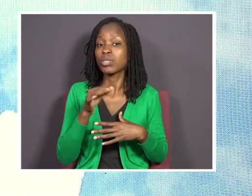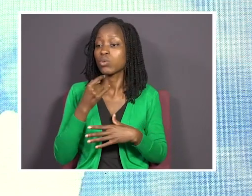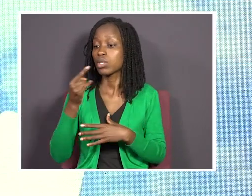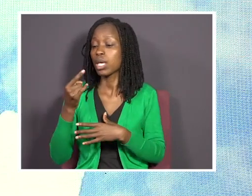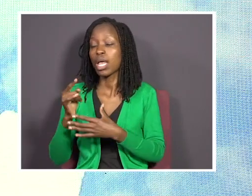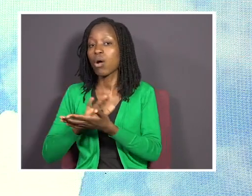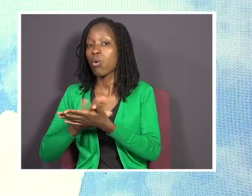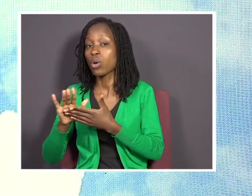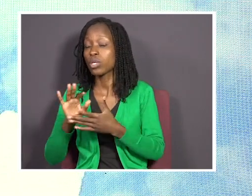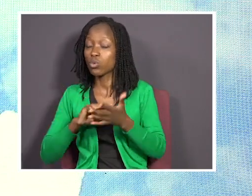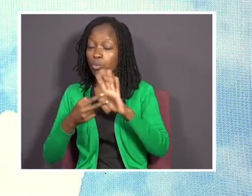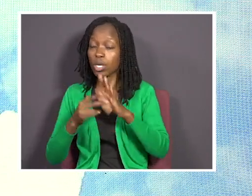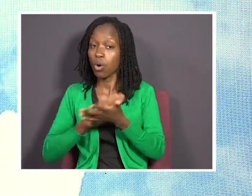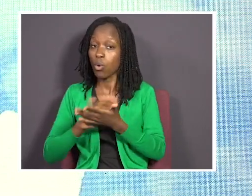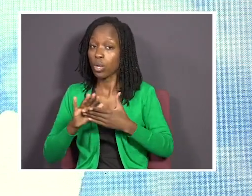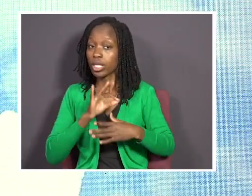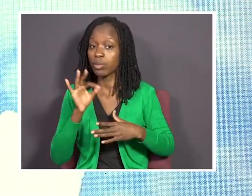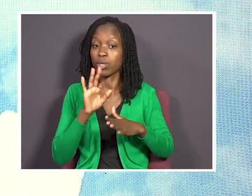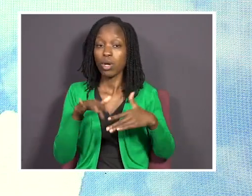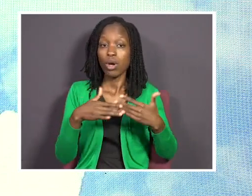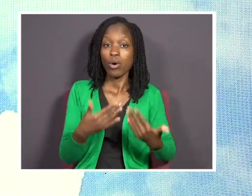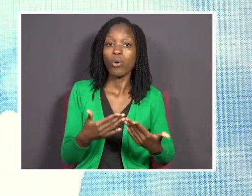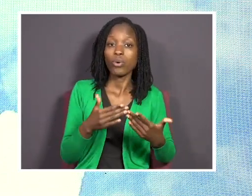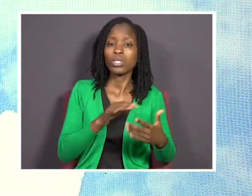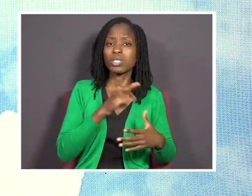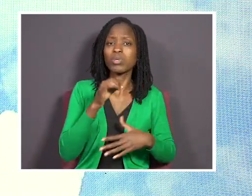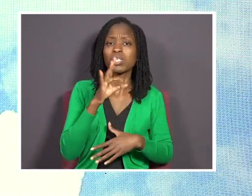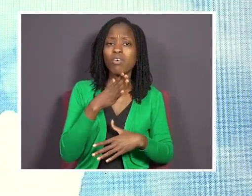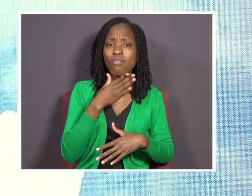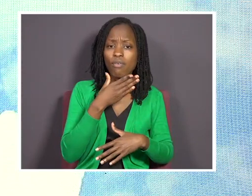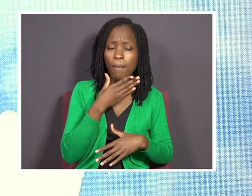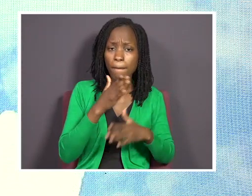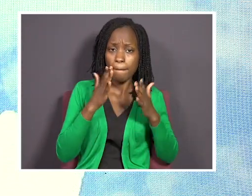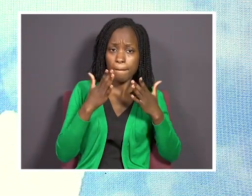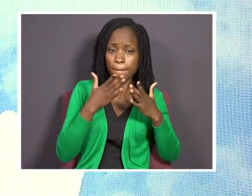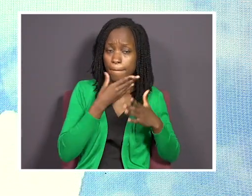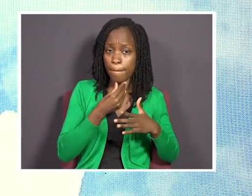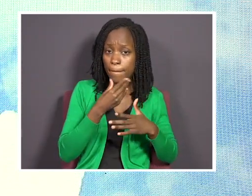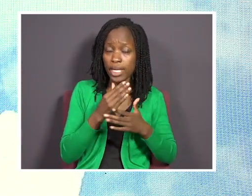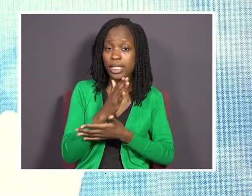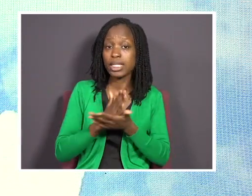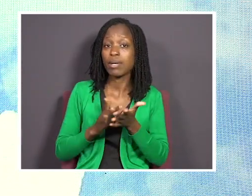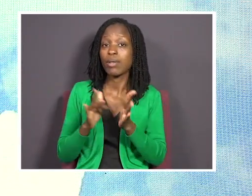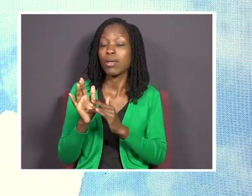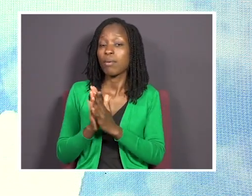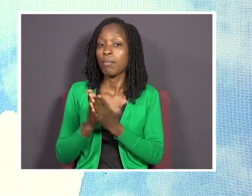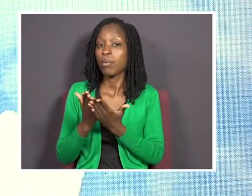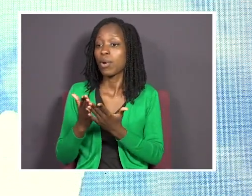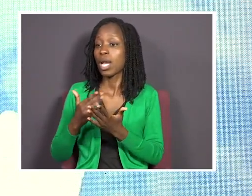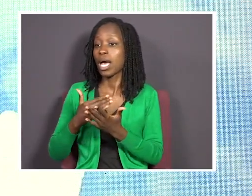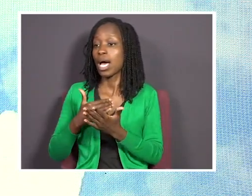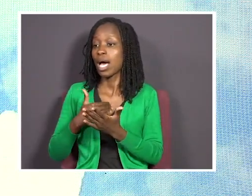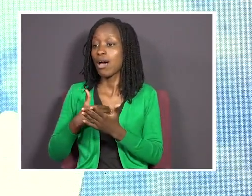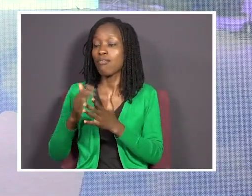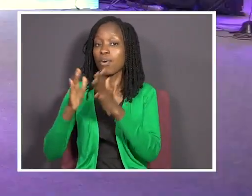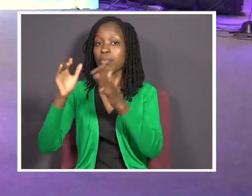Holy Spirit or the spirit of man. So you may find some versions of a big S or a